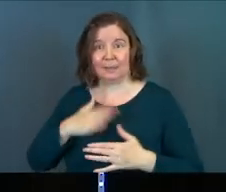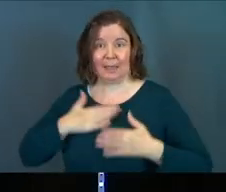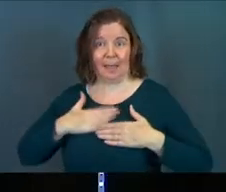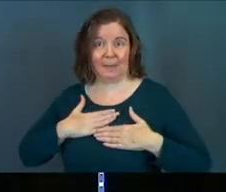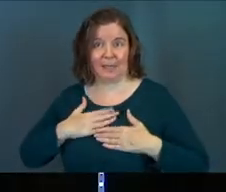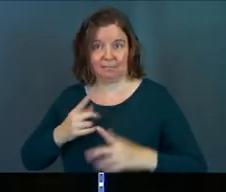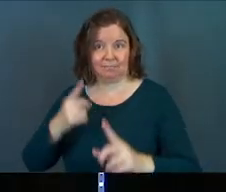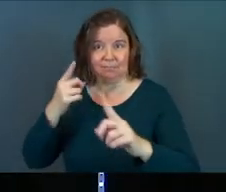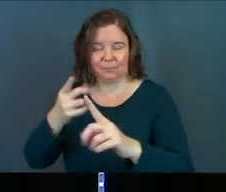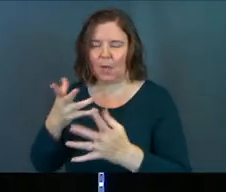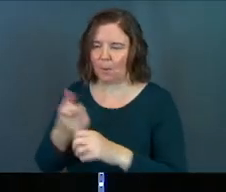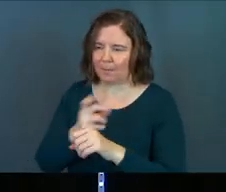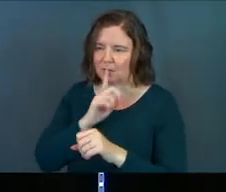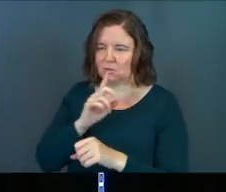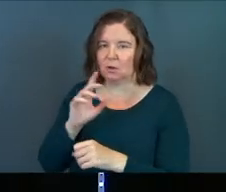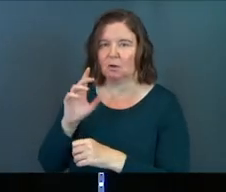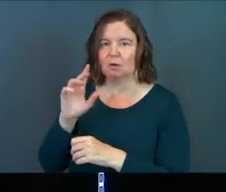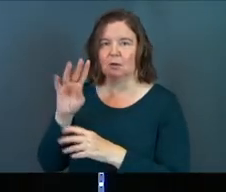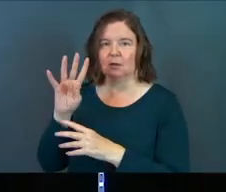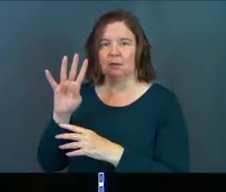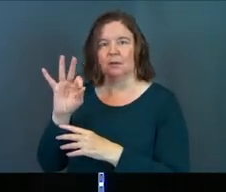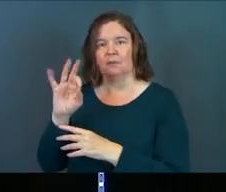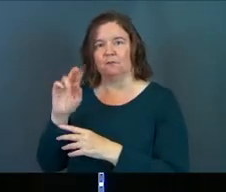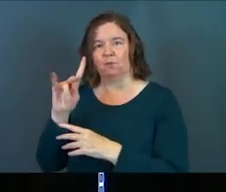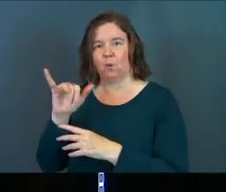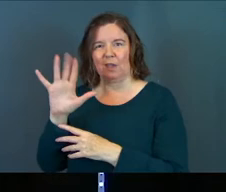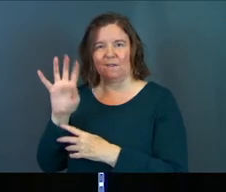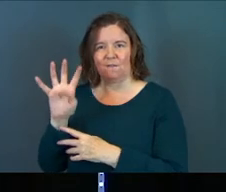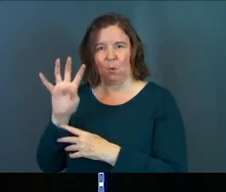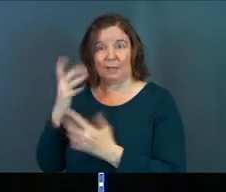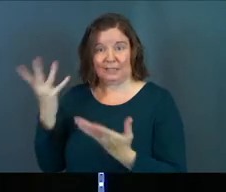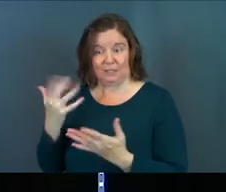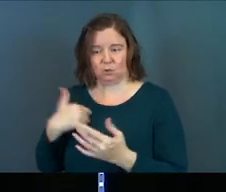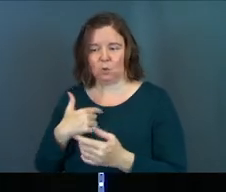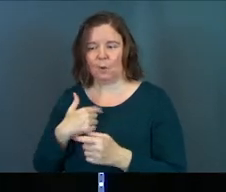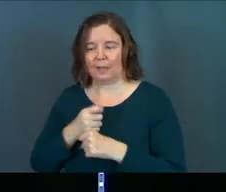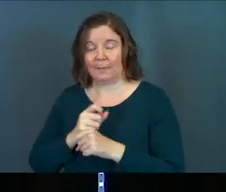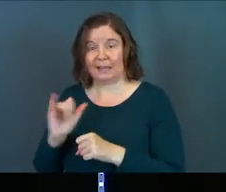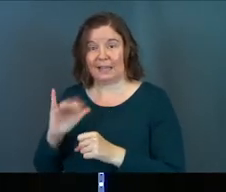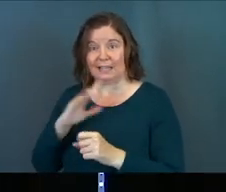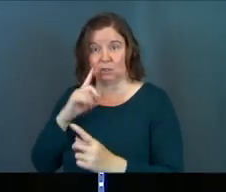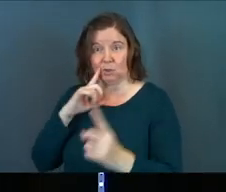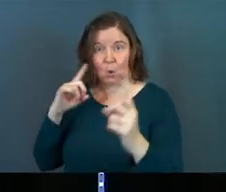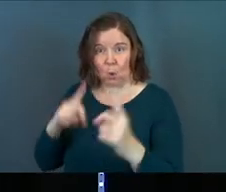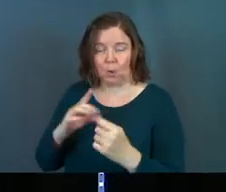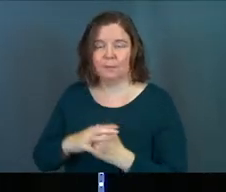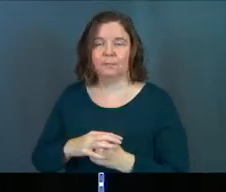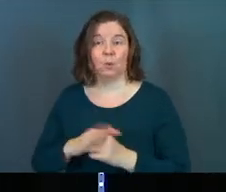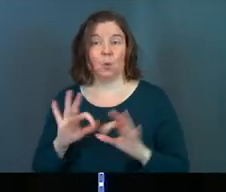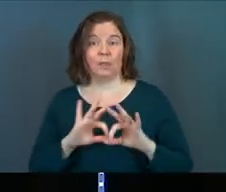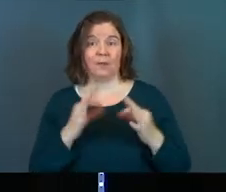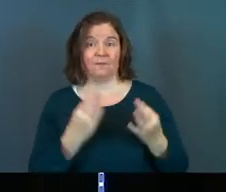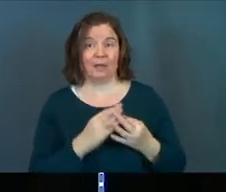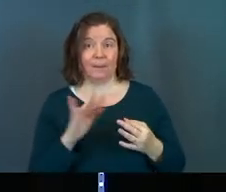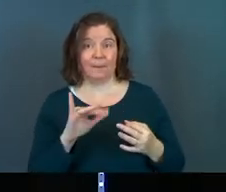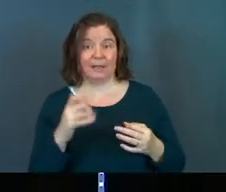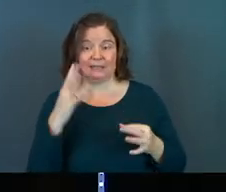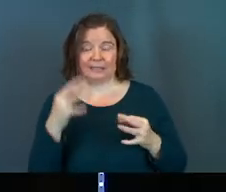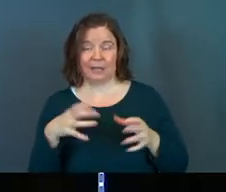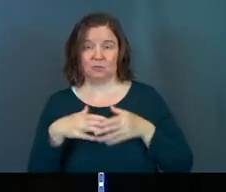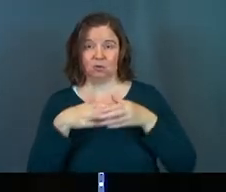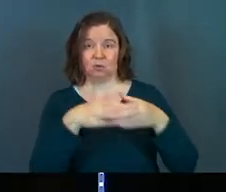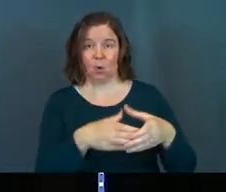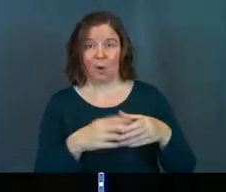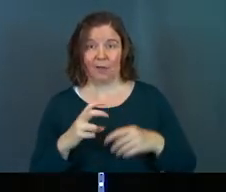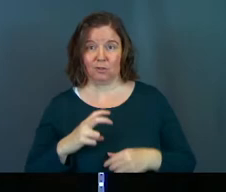to be happy. So he's like, I want to make sure that Forky's here. got to take care of Forky so that Bonnie will be happy, and so he makes it like his goal. Well, the family, Bonnie's family decides